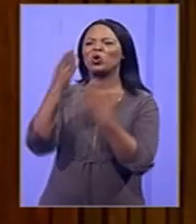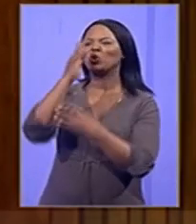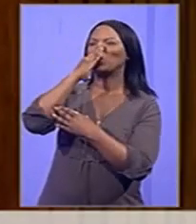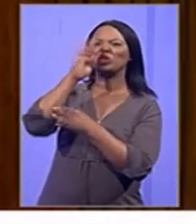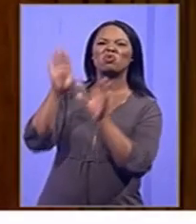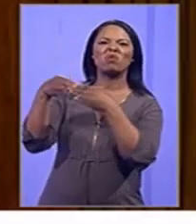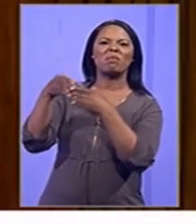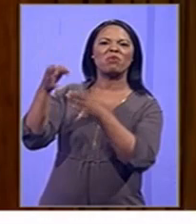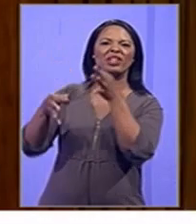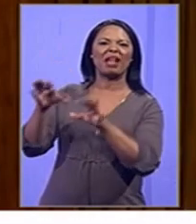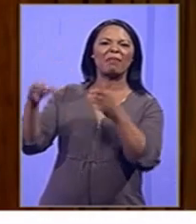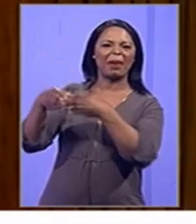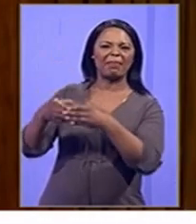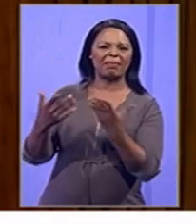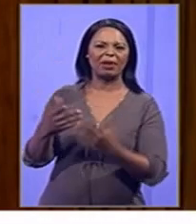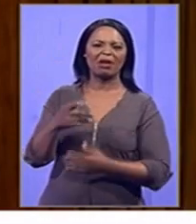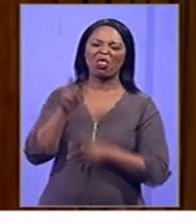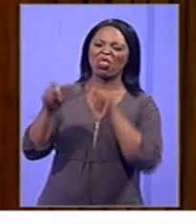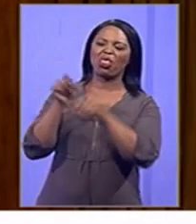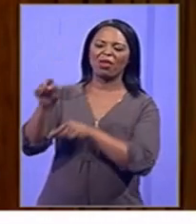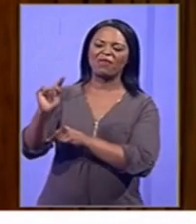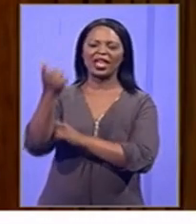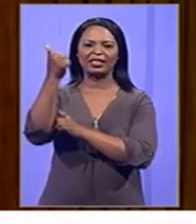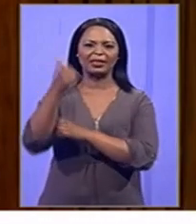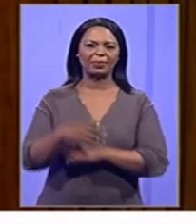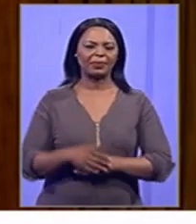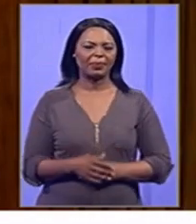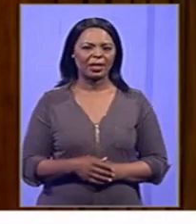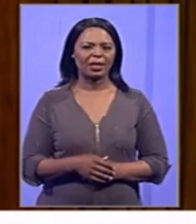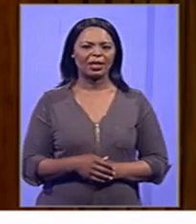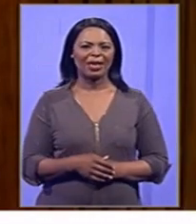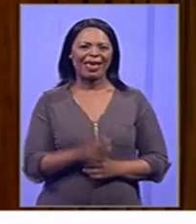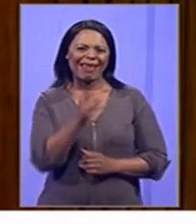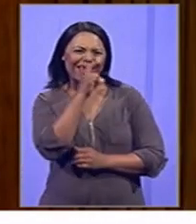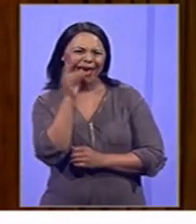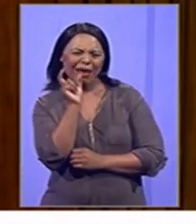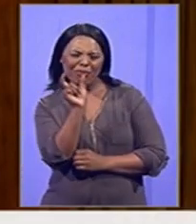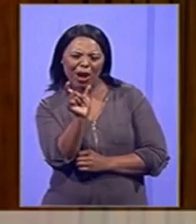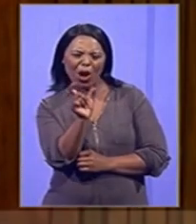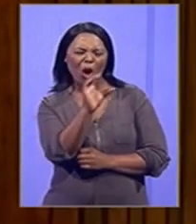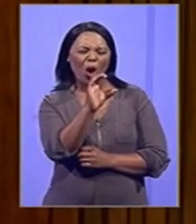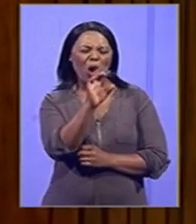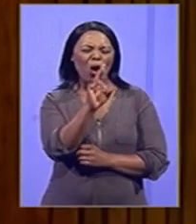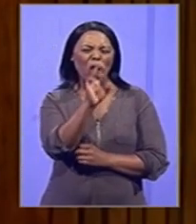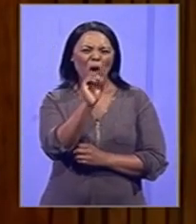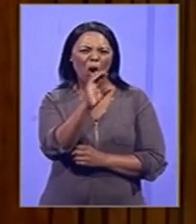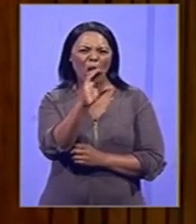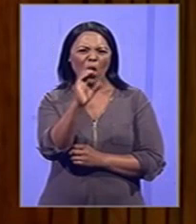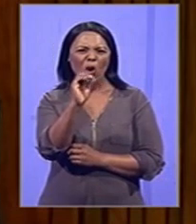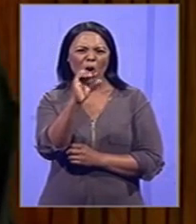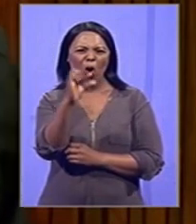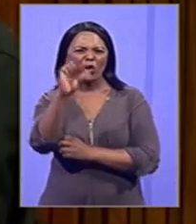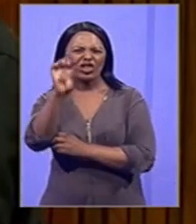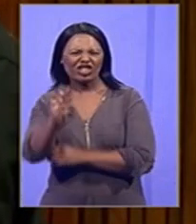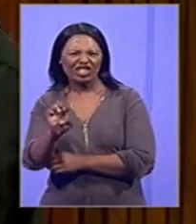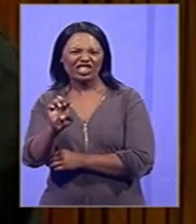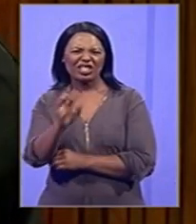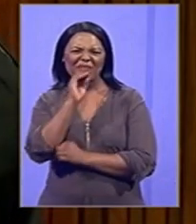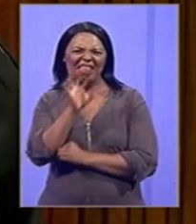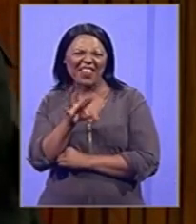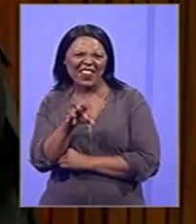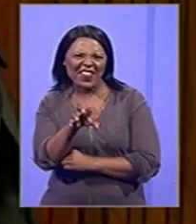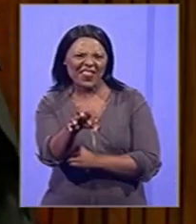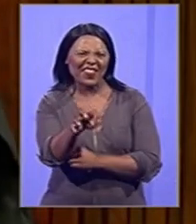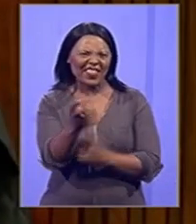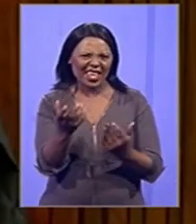no context in which the word cockroach in the South African context could also be employed as hate